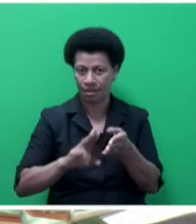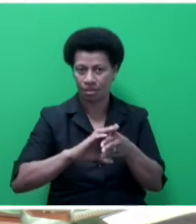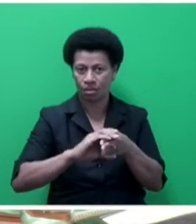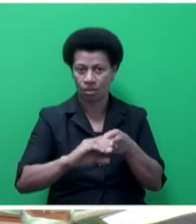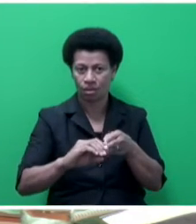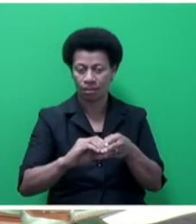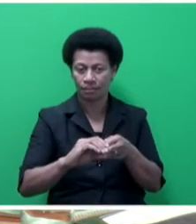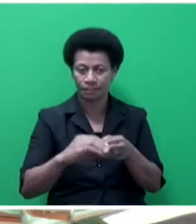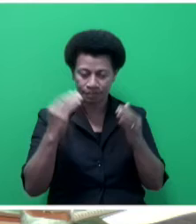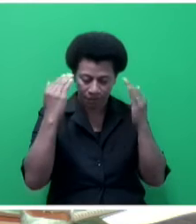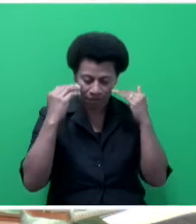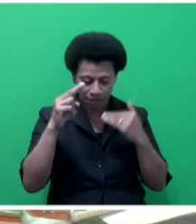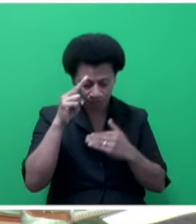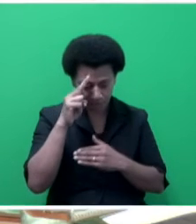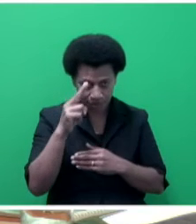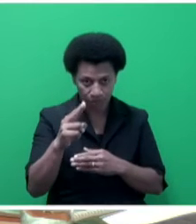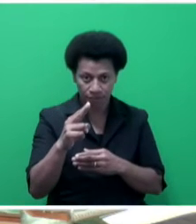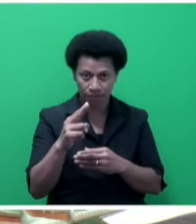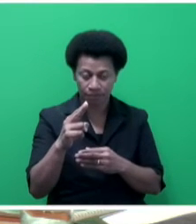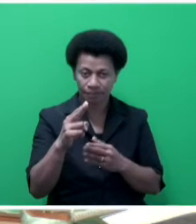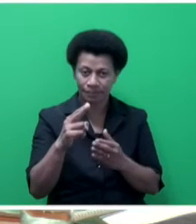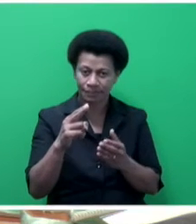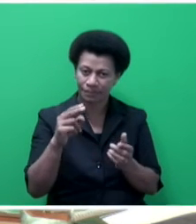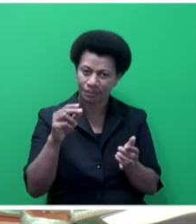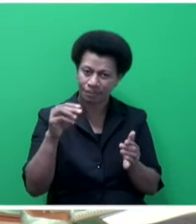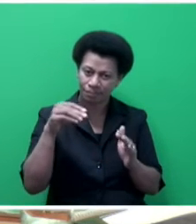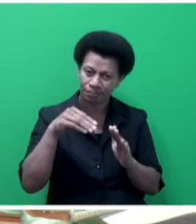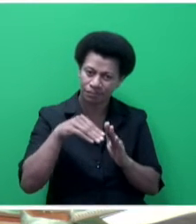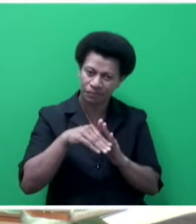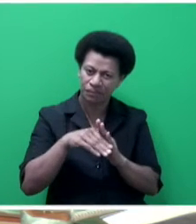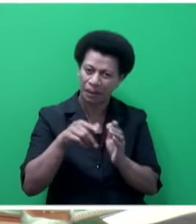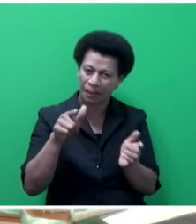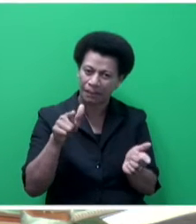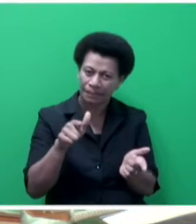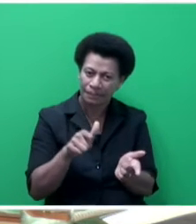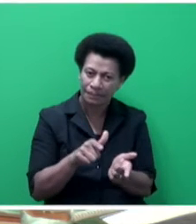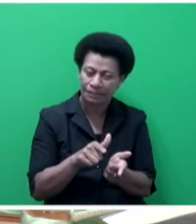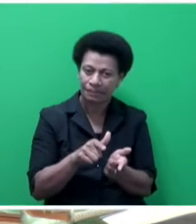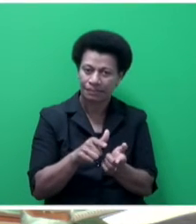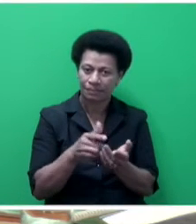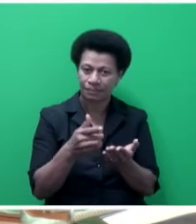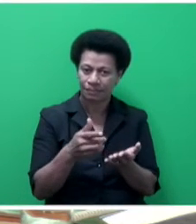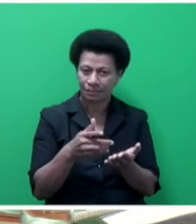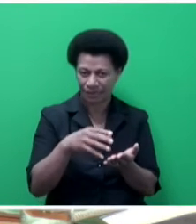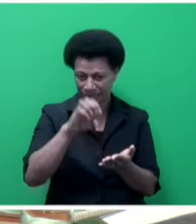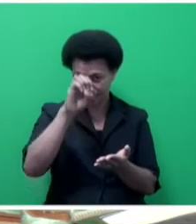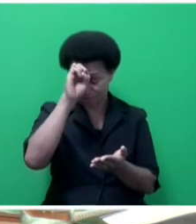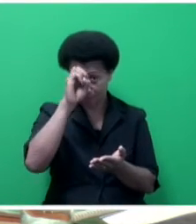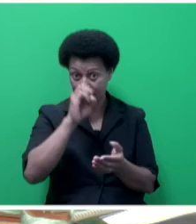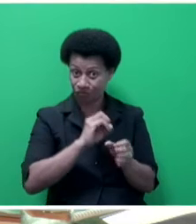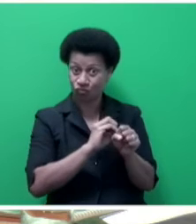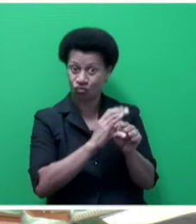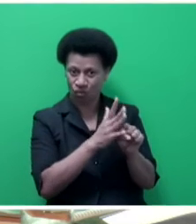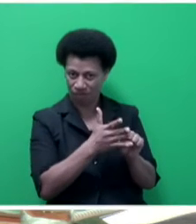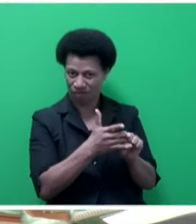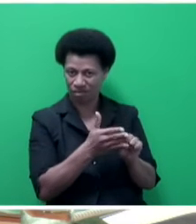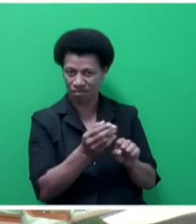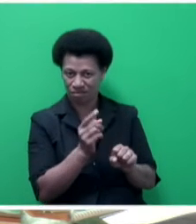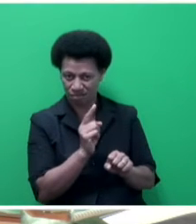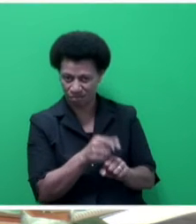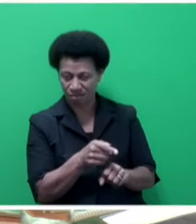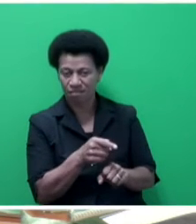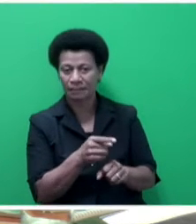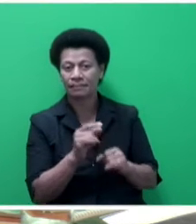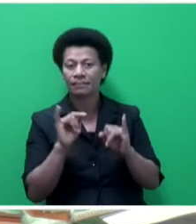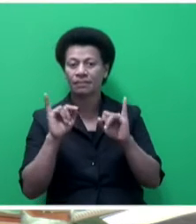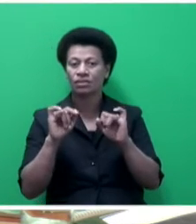Mr. Speaker, sir, the slight decline in issuance of building permits was expected, given the pandemic's impact on issues